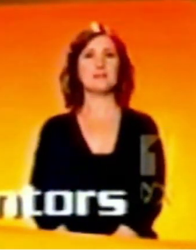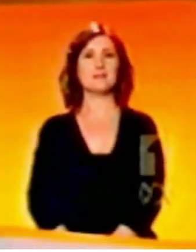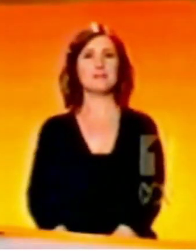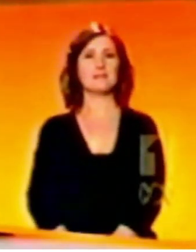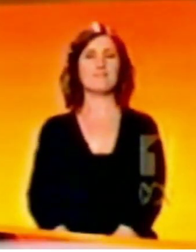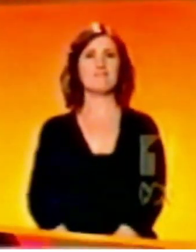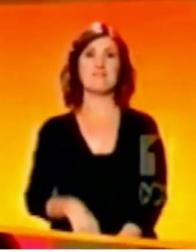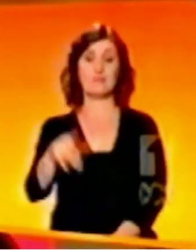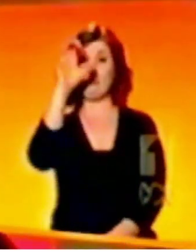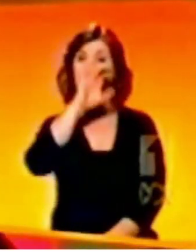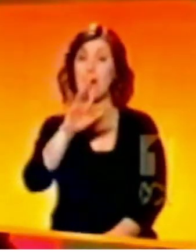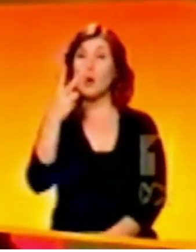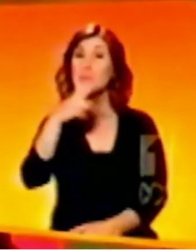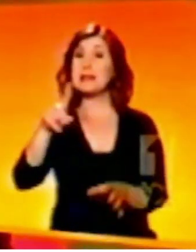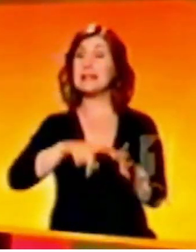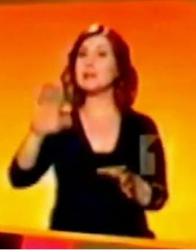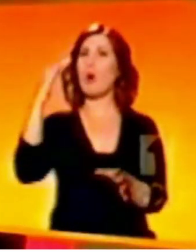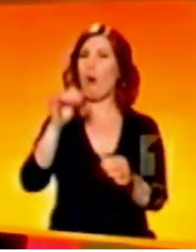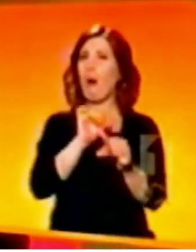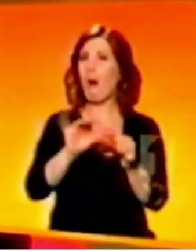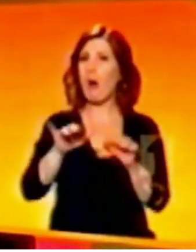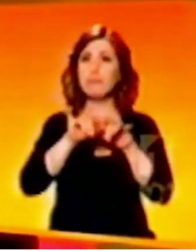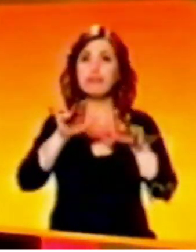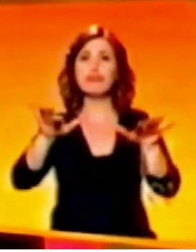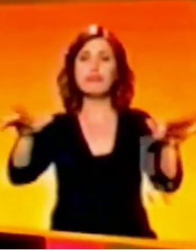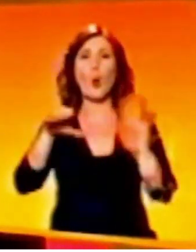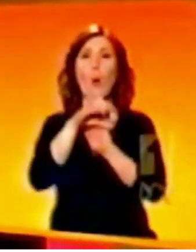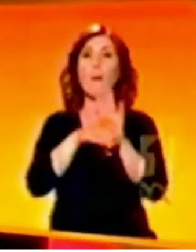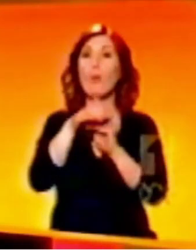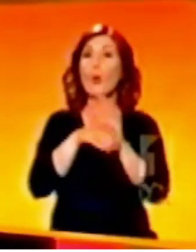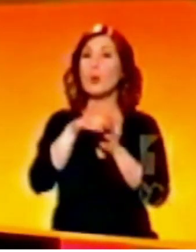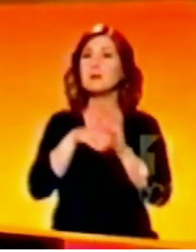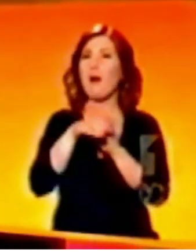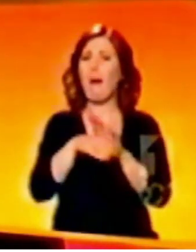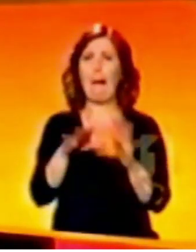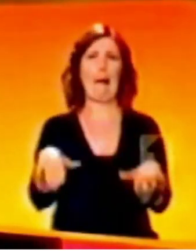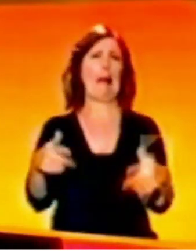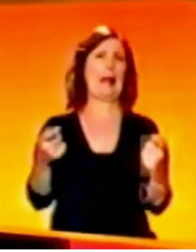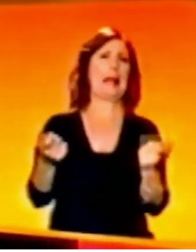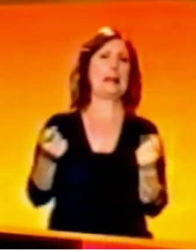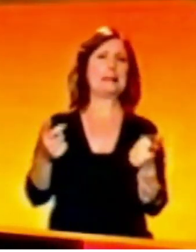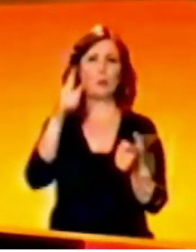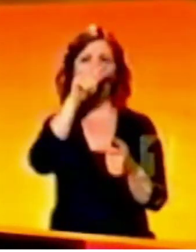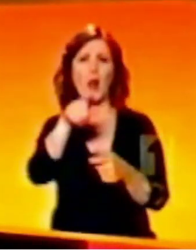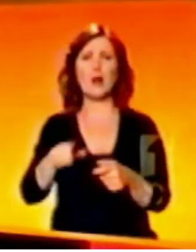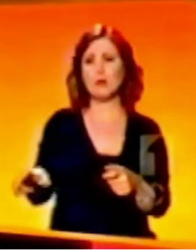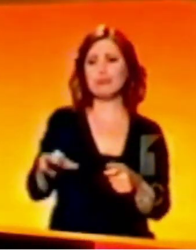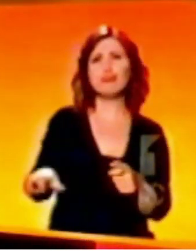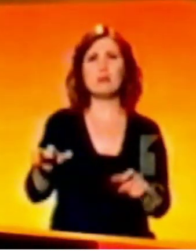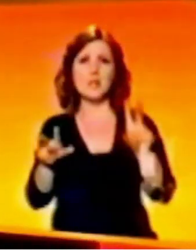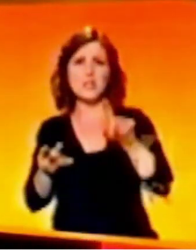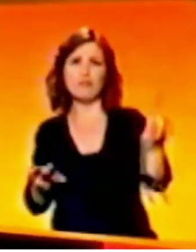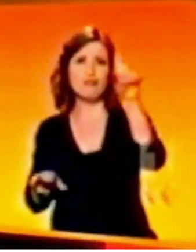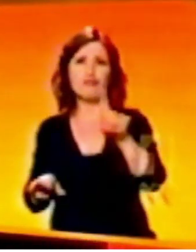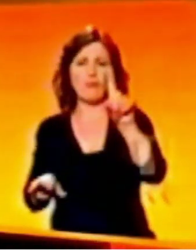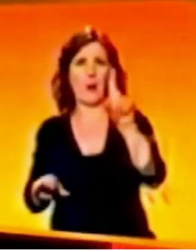Inventors. Wasn't it fantastic when about 20 years ago everyone started using computers? Isn't it wonderfully easy to guide your mouse